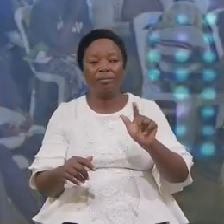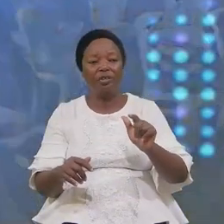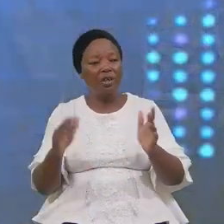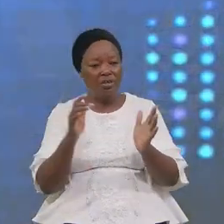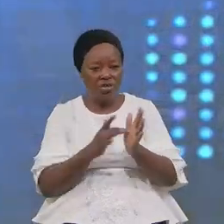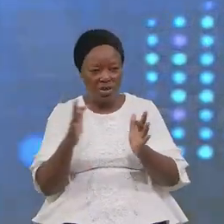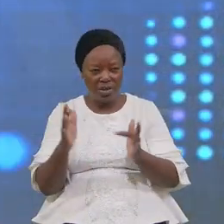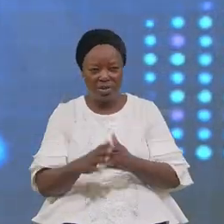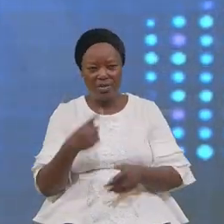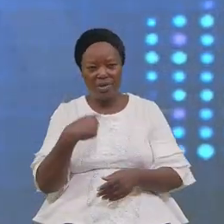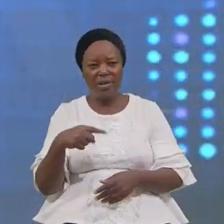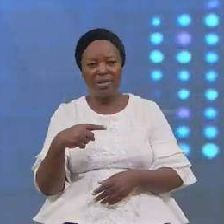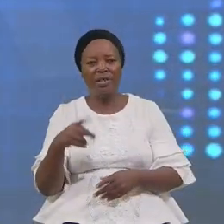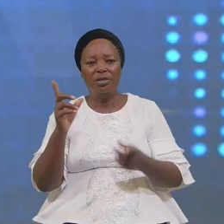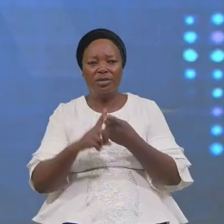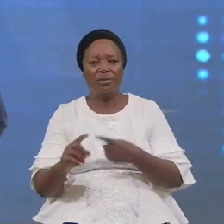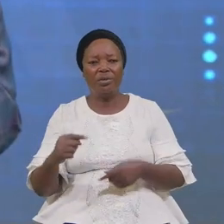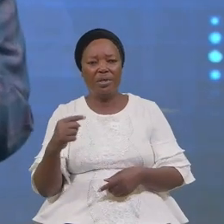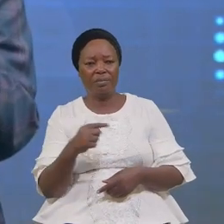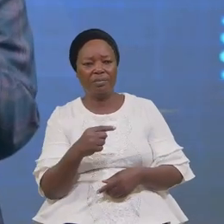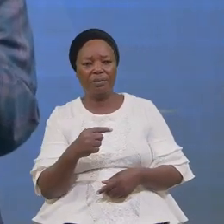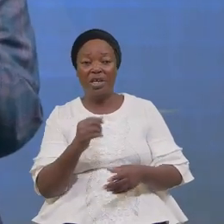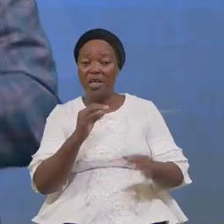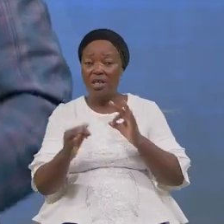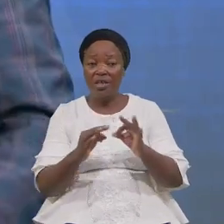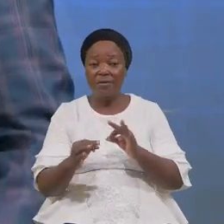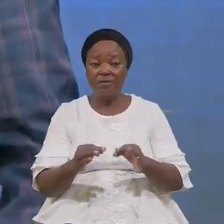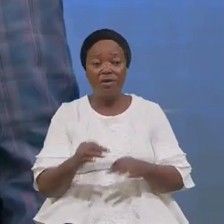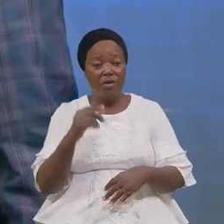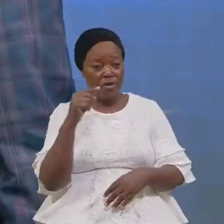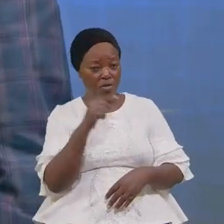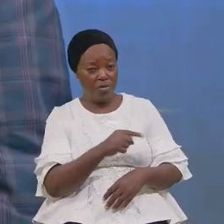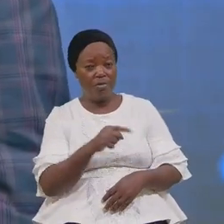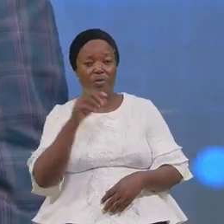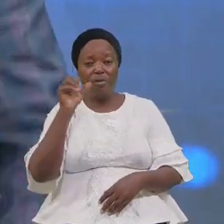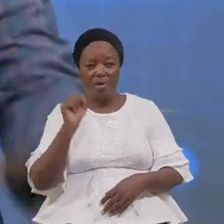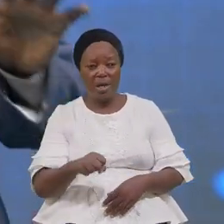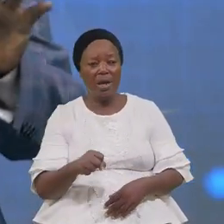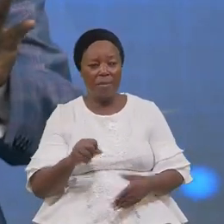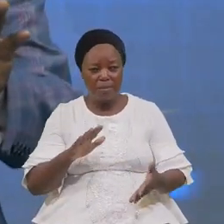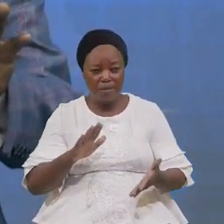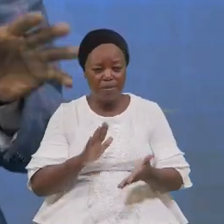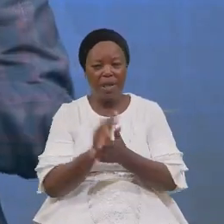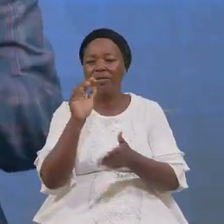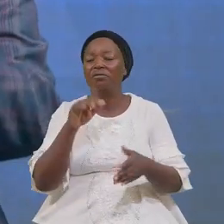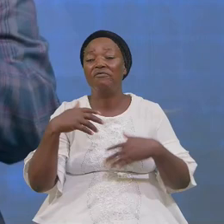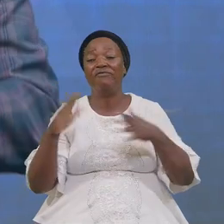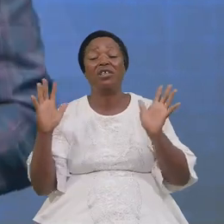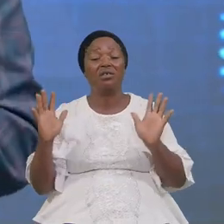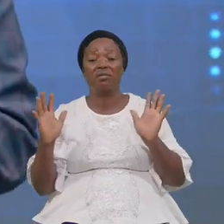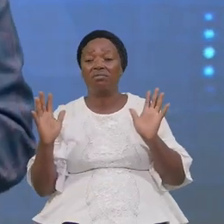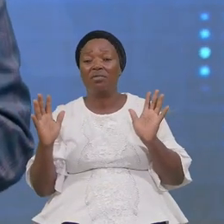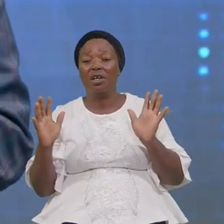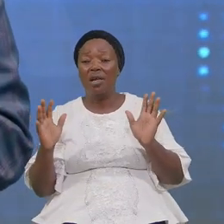Jesus said unto him, if thou canst believe. That's all. If